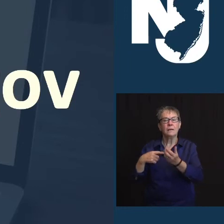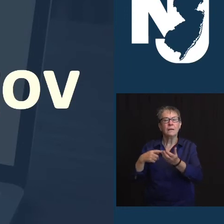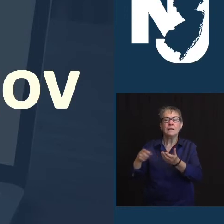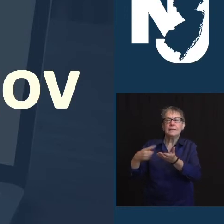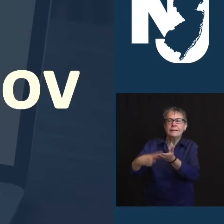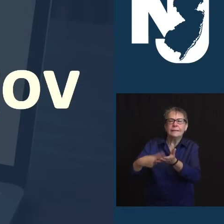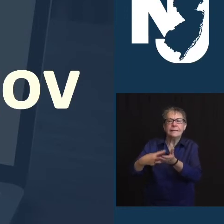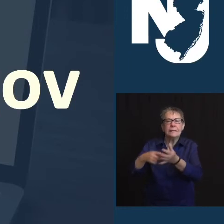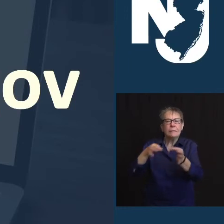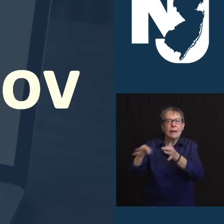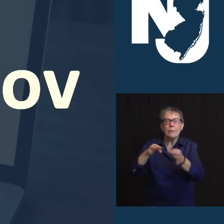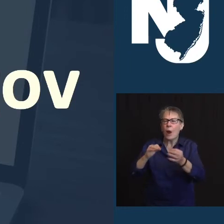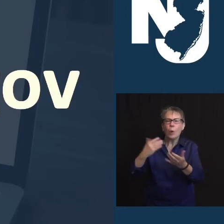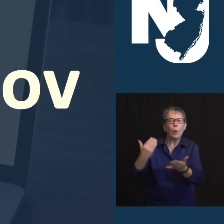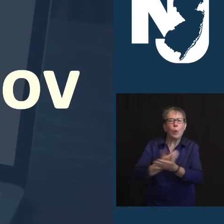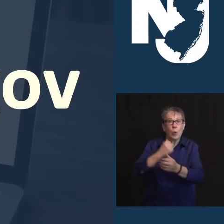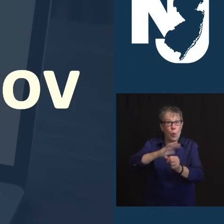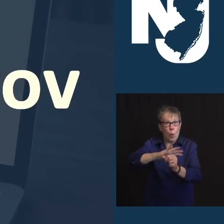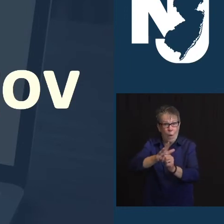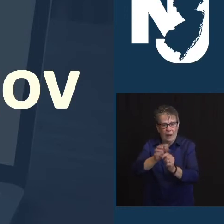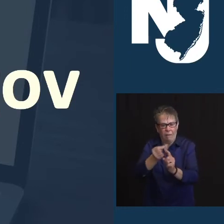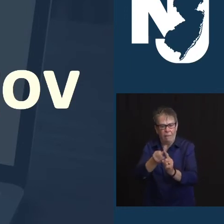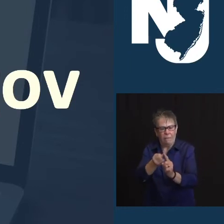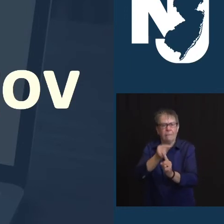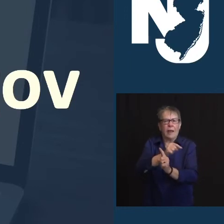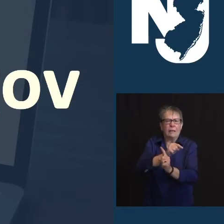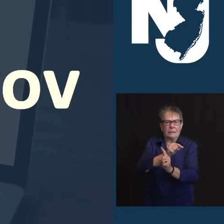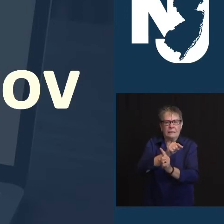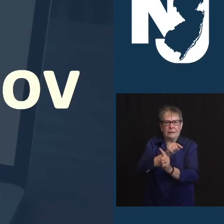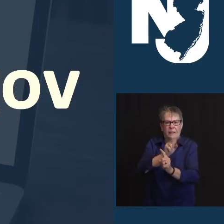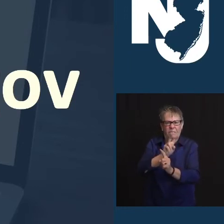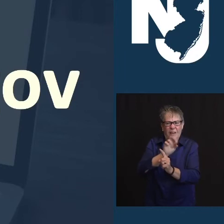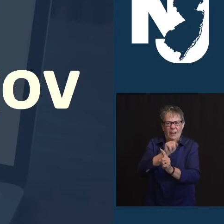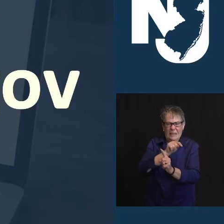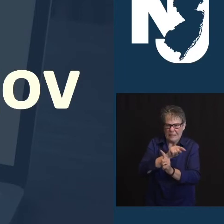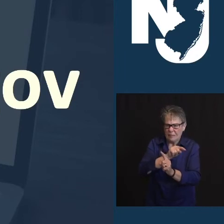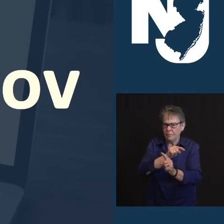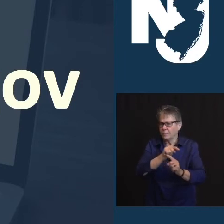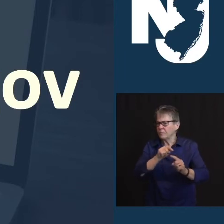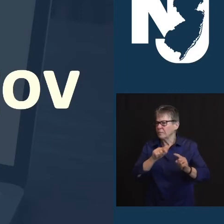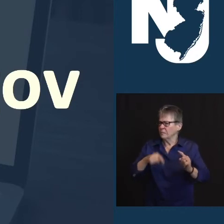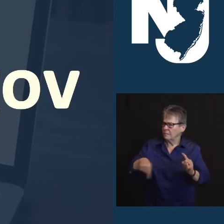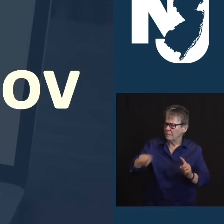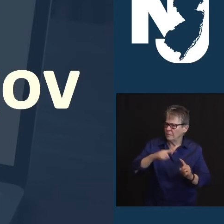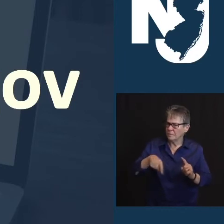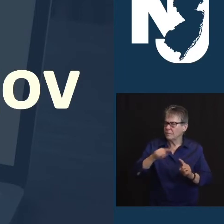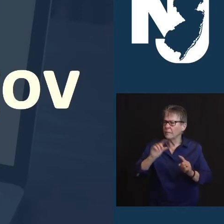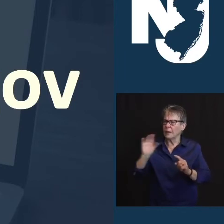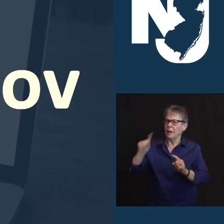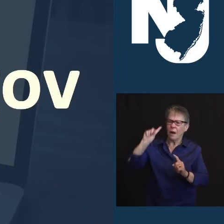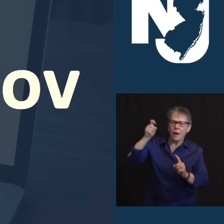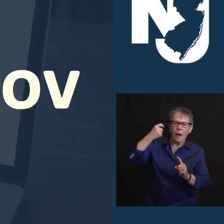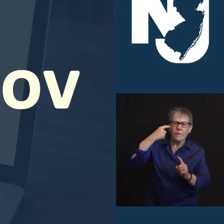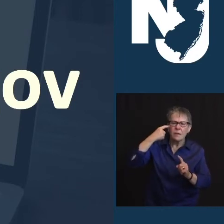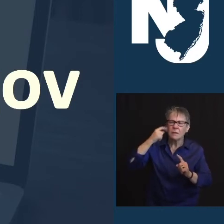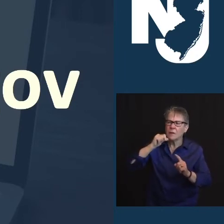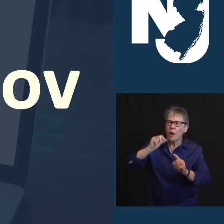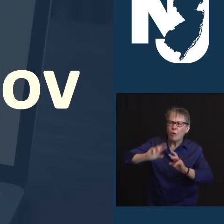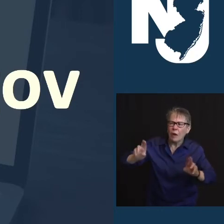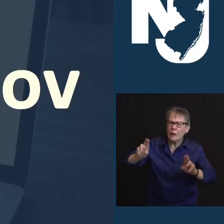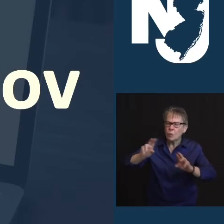on its lethality, and I don't think our government is there yet, at least at the federal level. At least that's my sense.